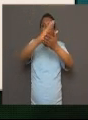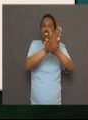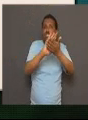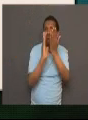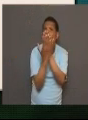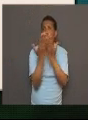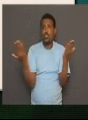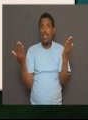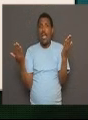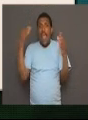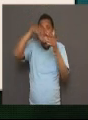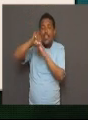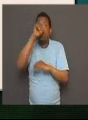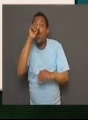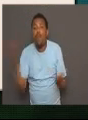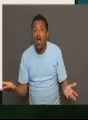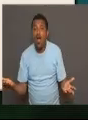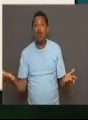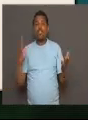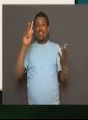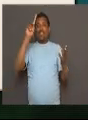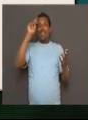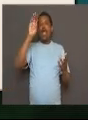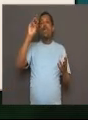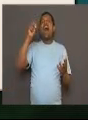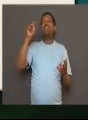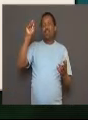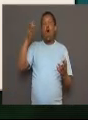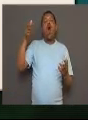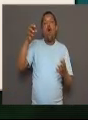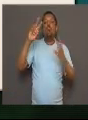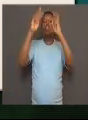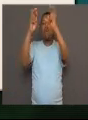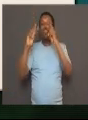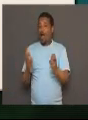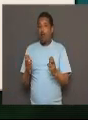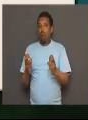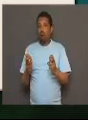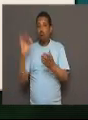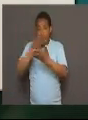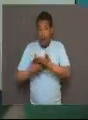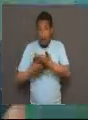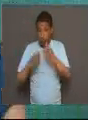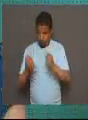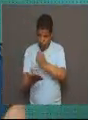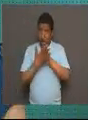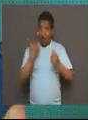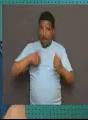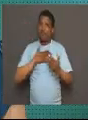in Ethiopia, a thematic or topical map could help us.